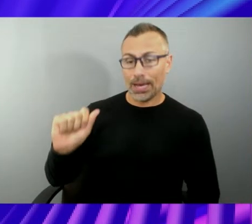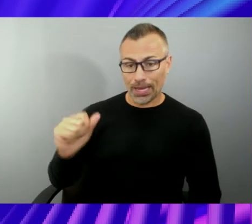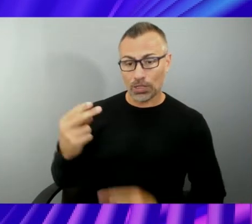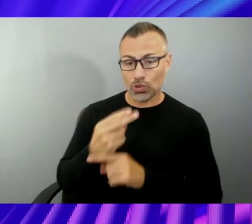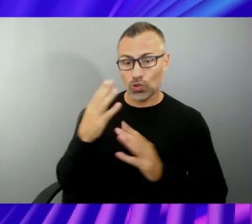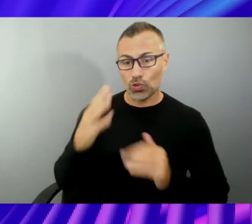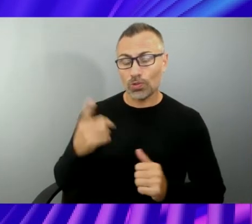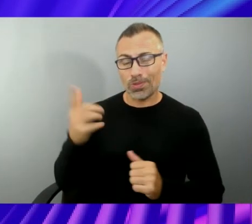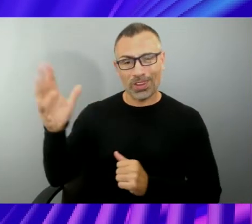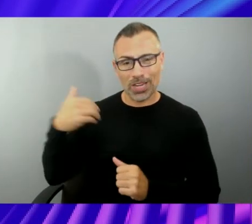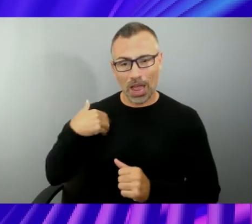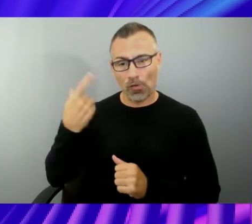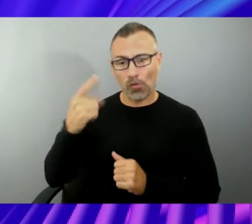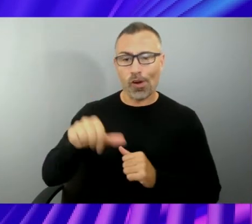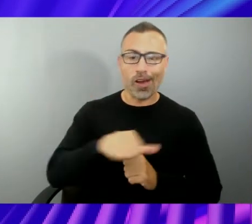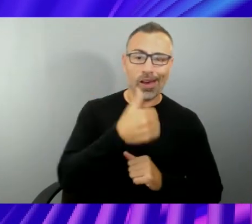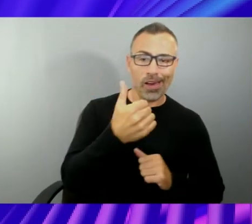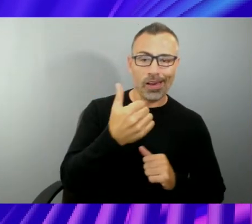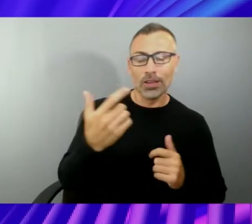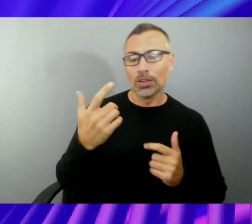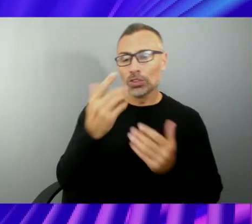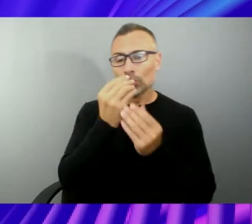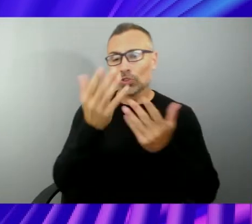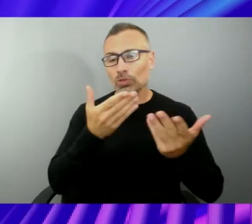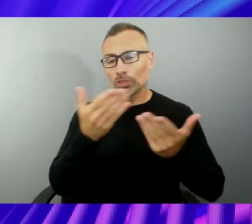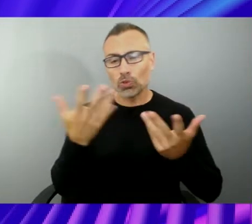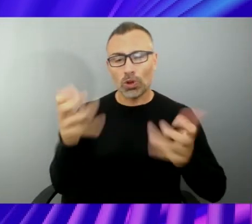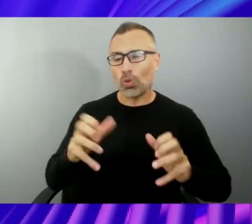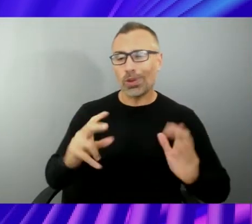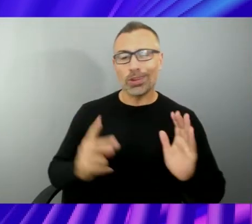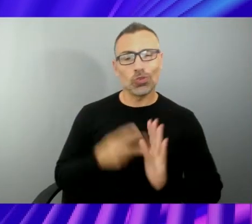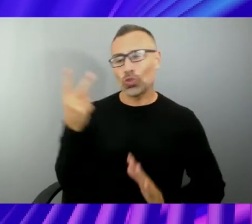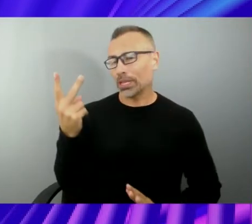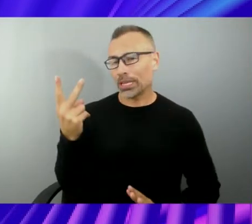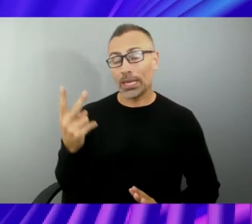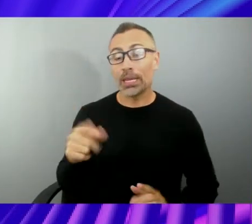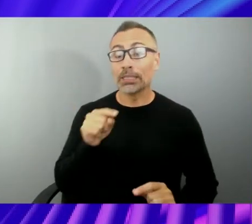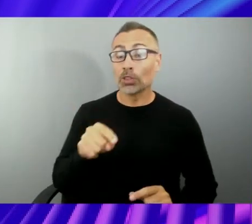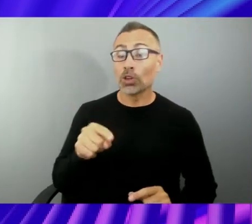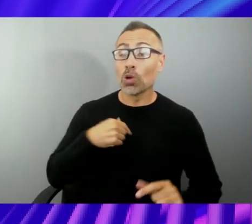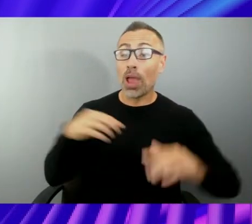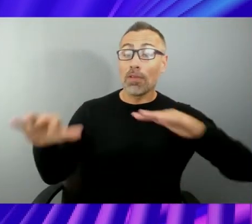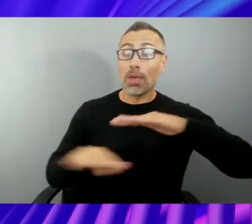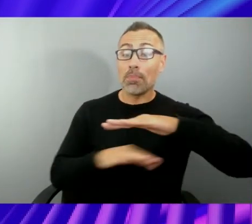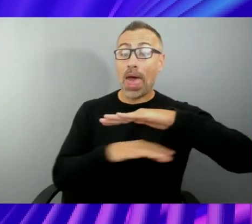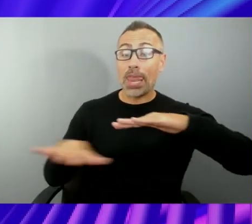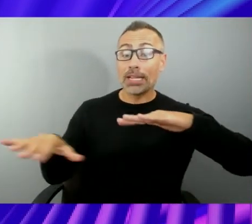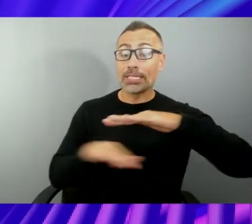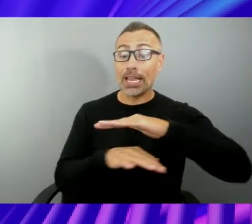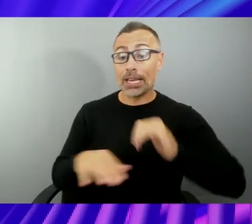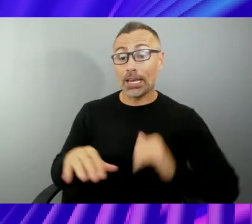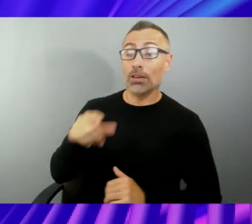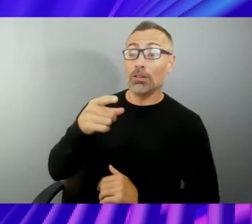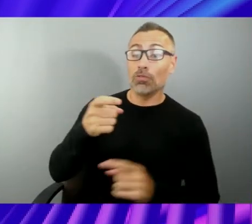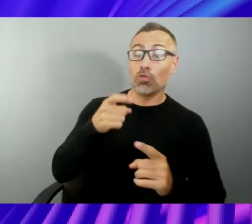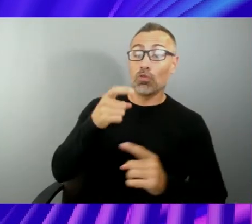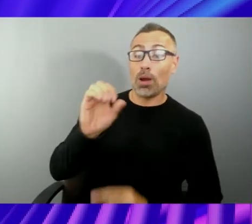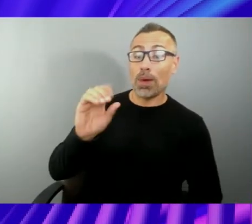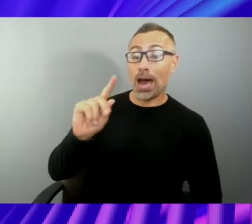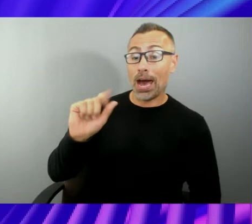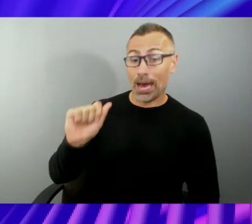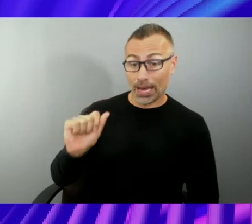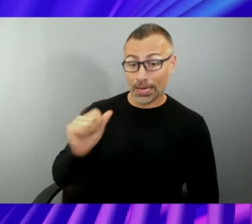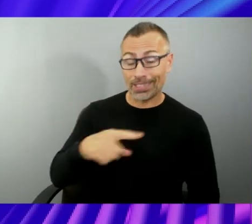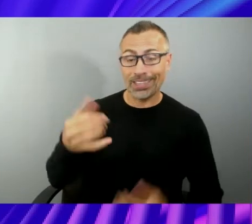AWS services. We don't want to duplicate it. Here, we got the metadata from Okta. And then here, what we are doing, we are